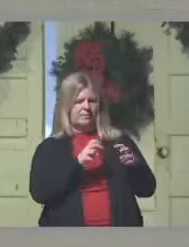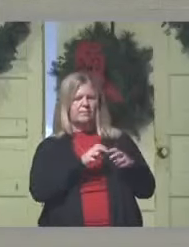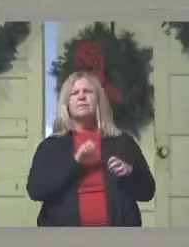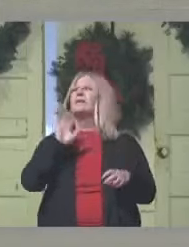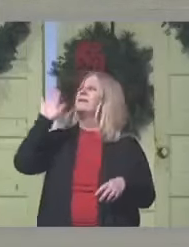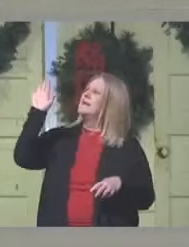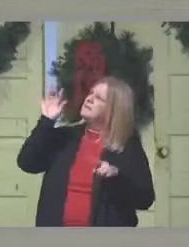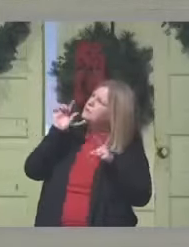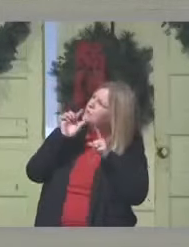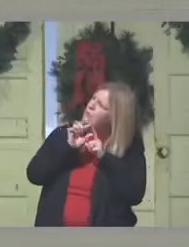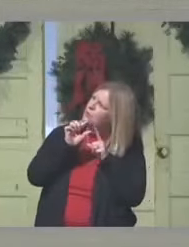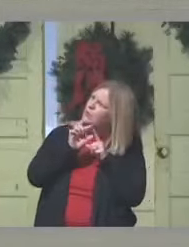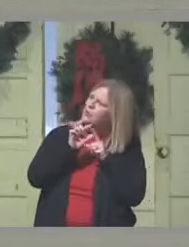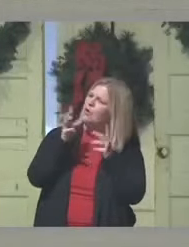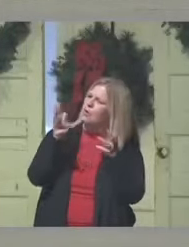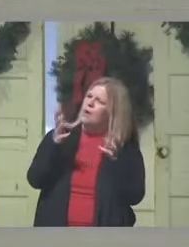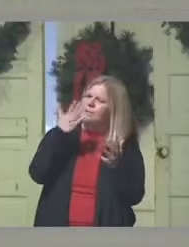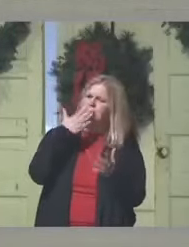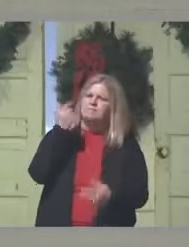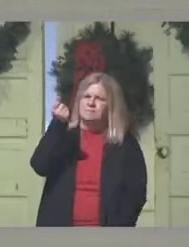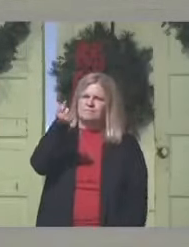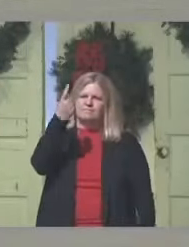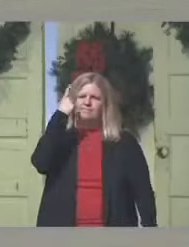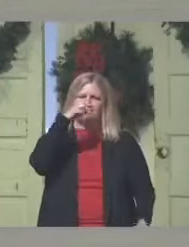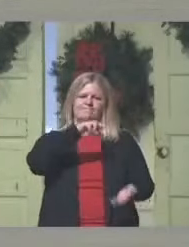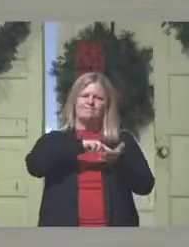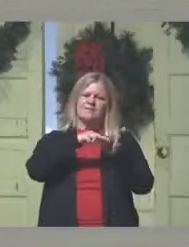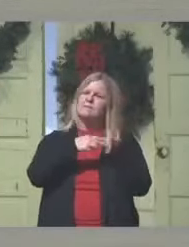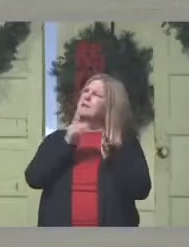words here to better understand the meaning of